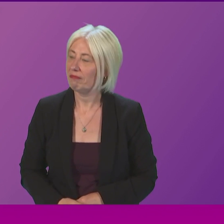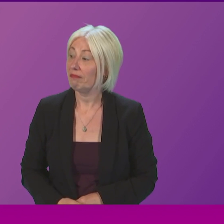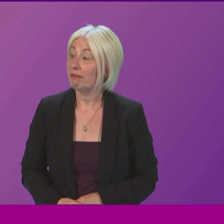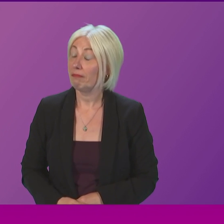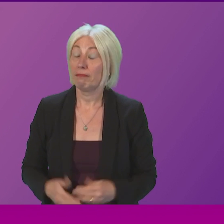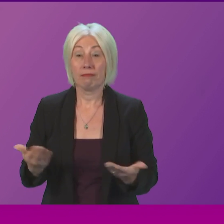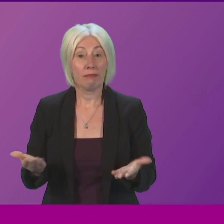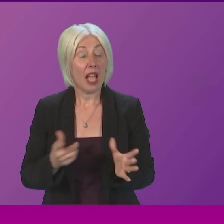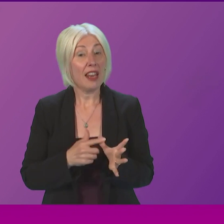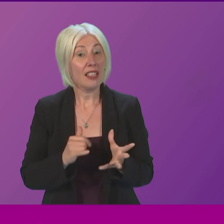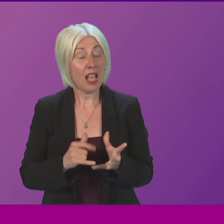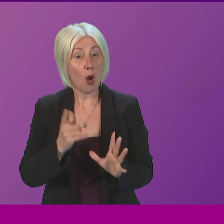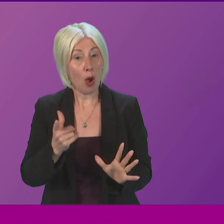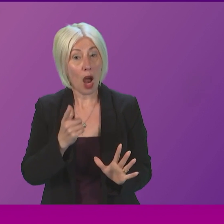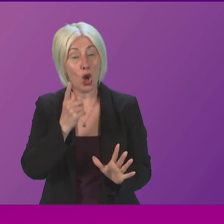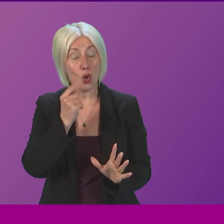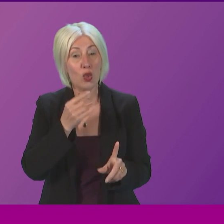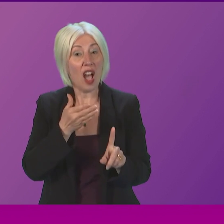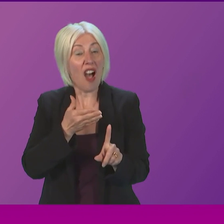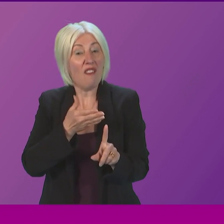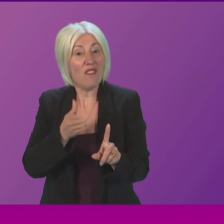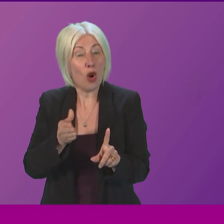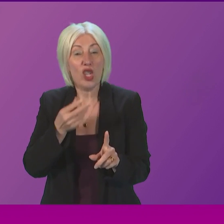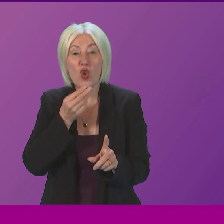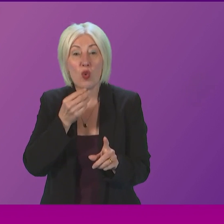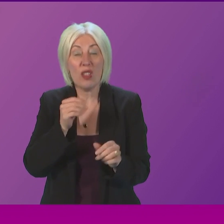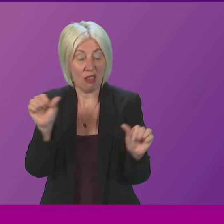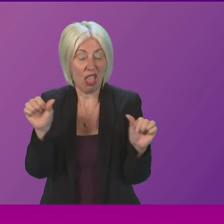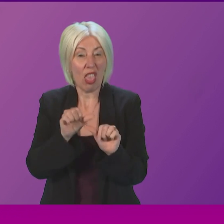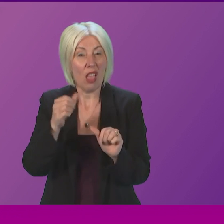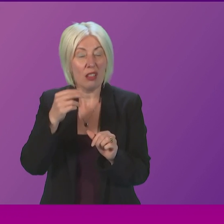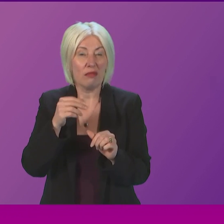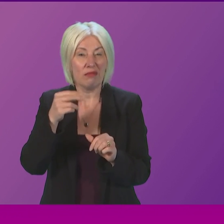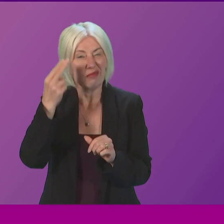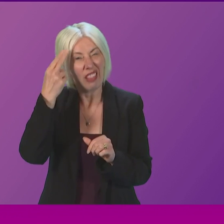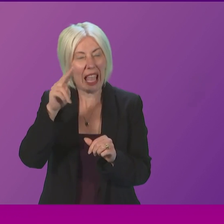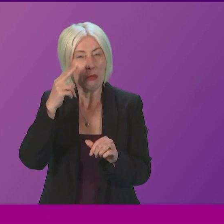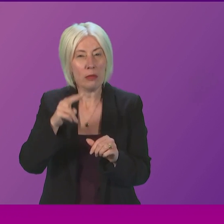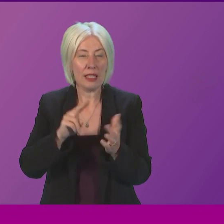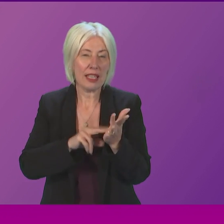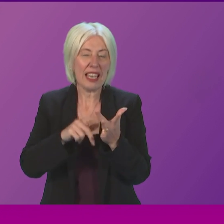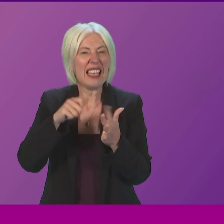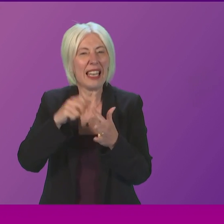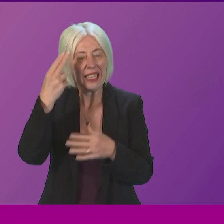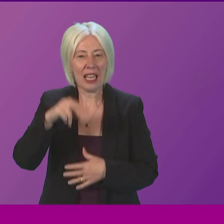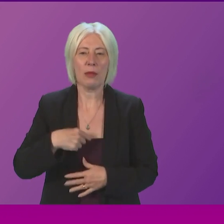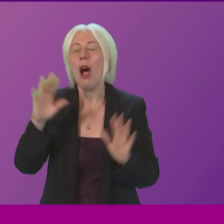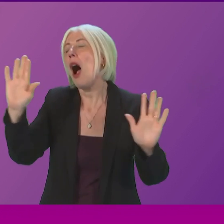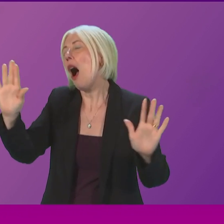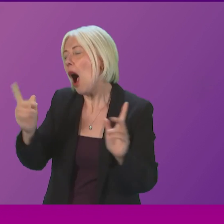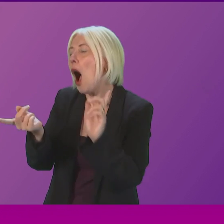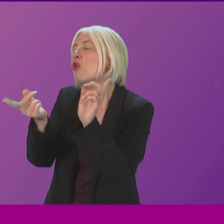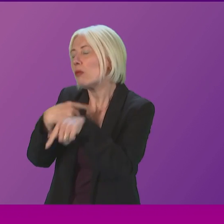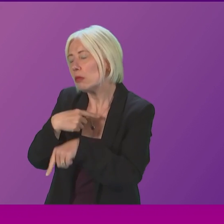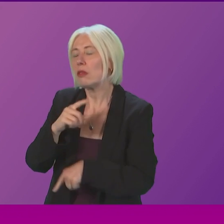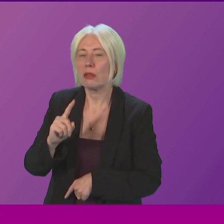Mr. Sarwar, I'd be grateful if you could avoid the use of nicknames in future questions. Anna Sarwar. Presiding officer, I was responding to a